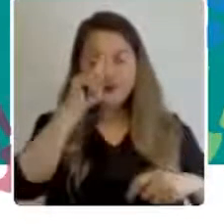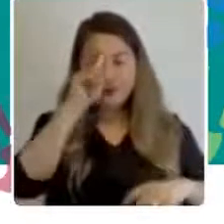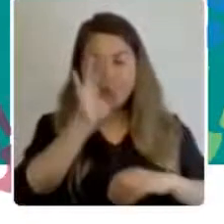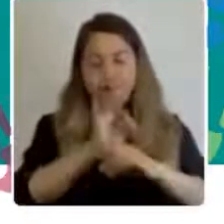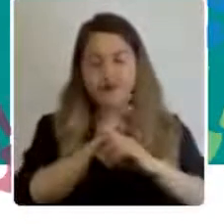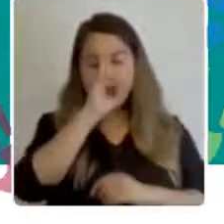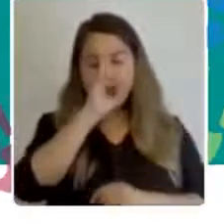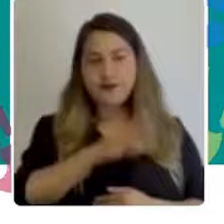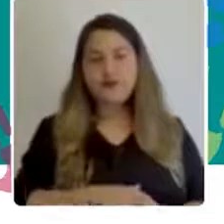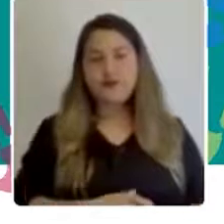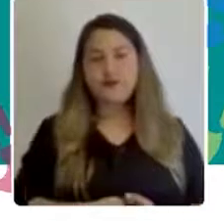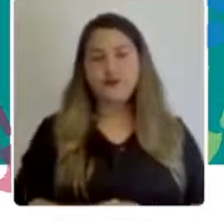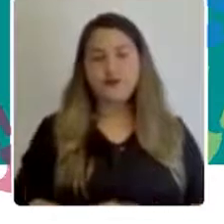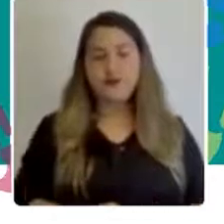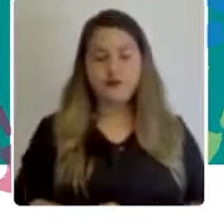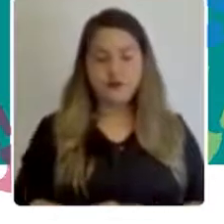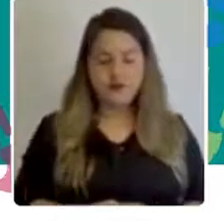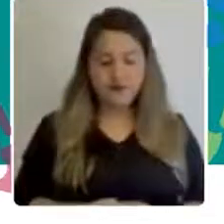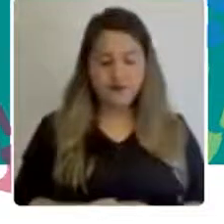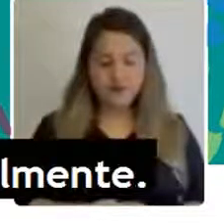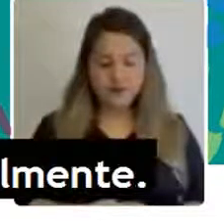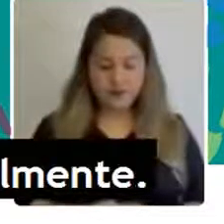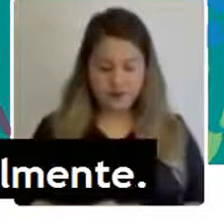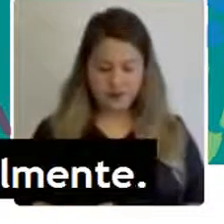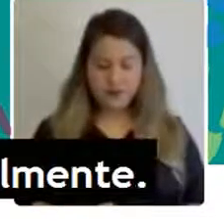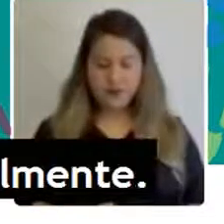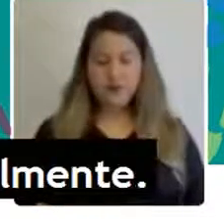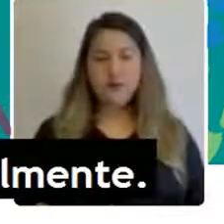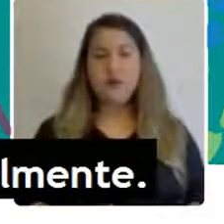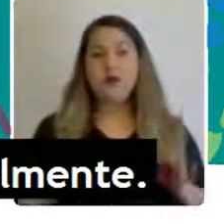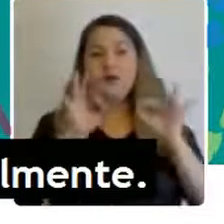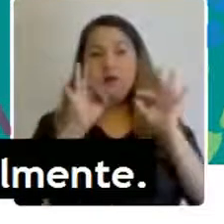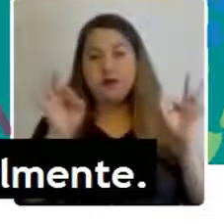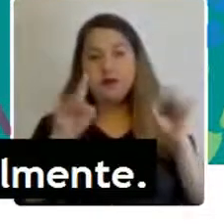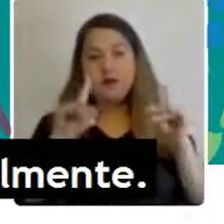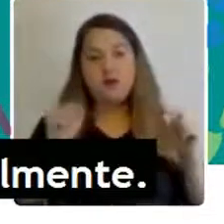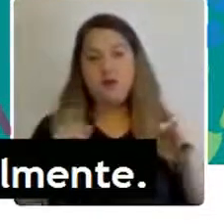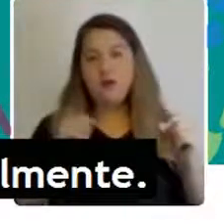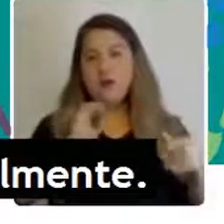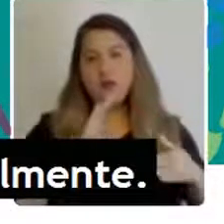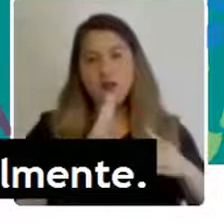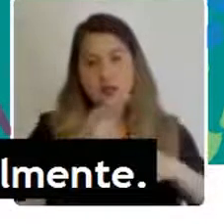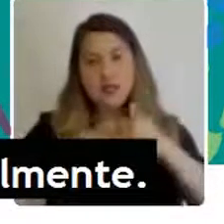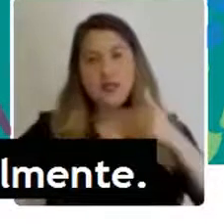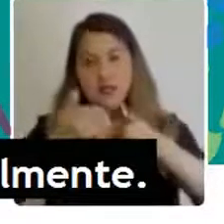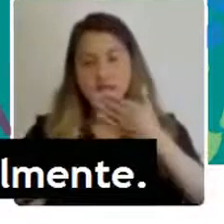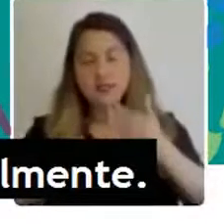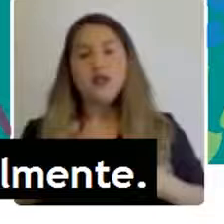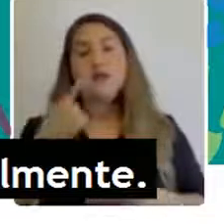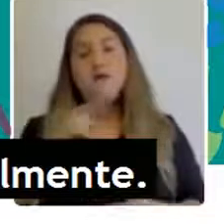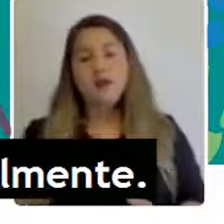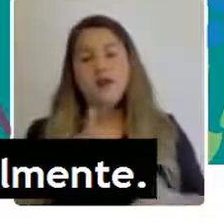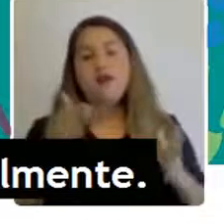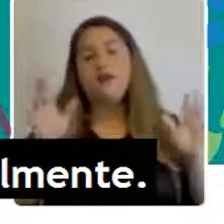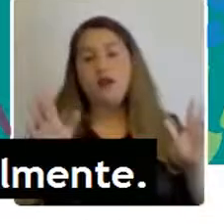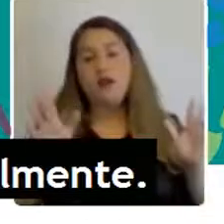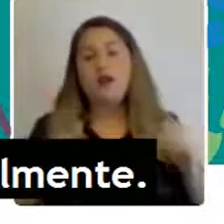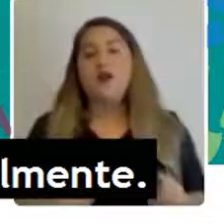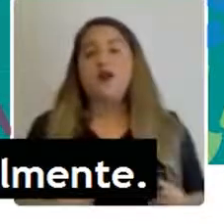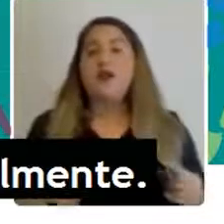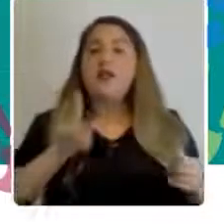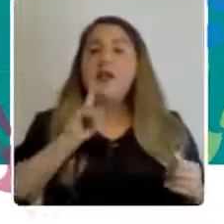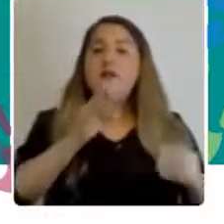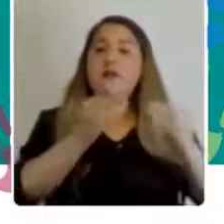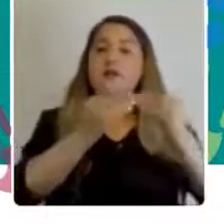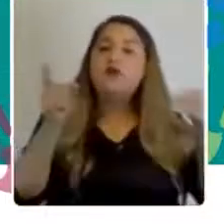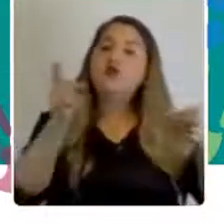but it's centers, registries, and then we have a national registry that we publish each year, the